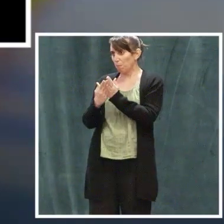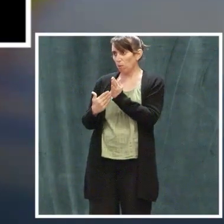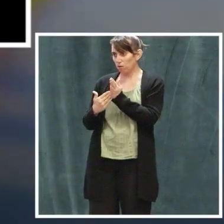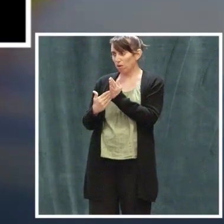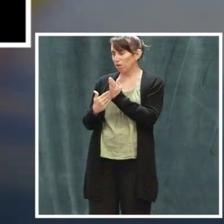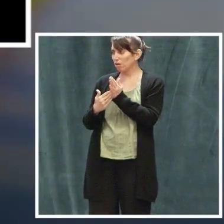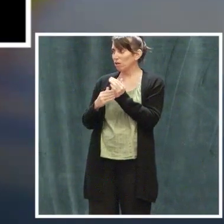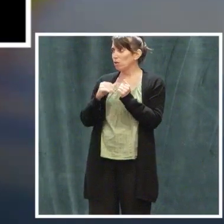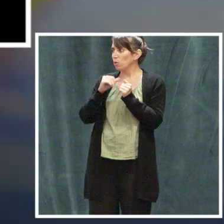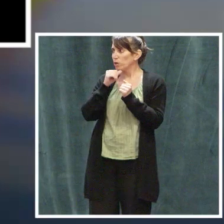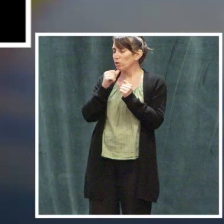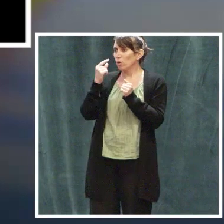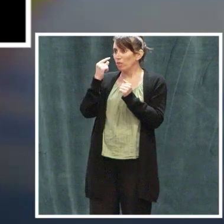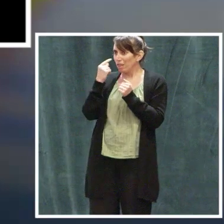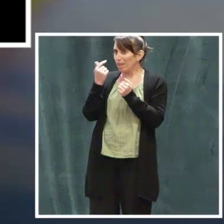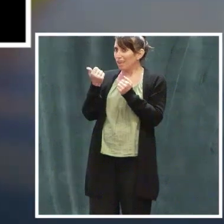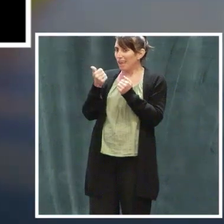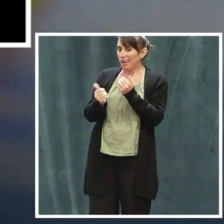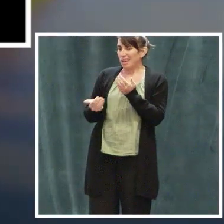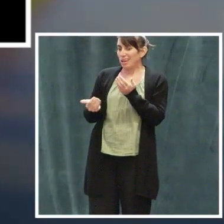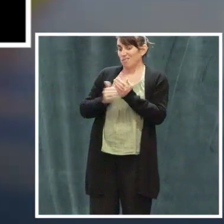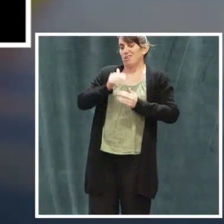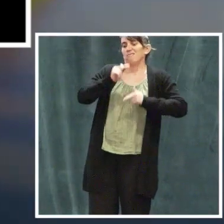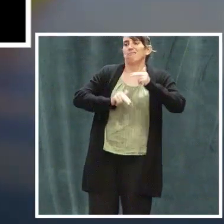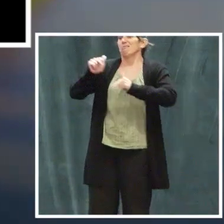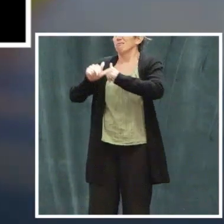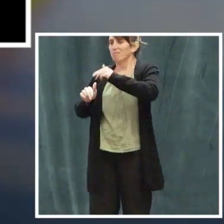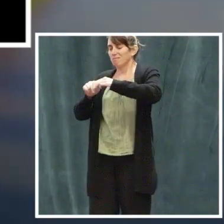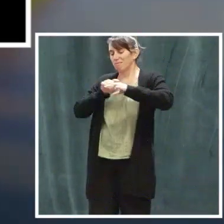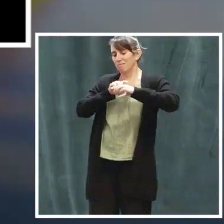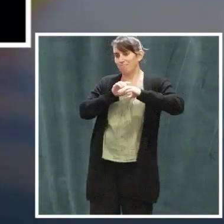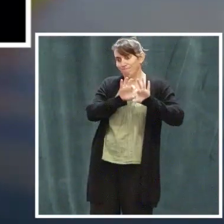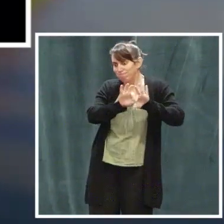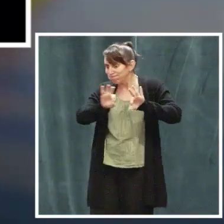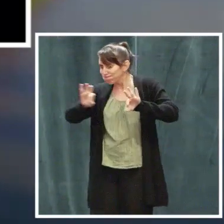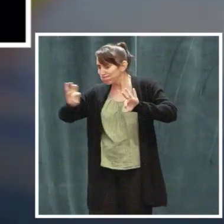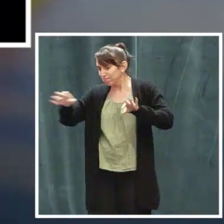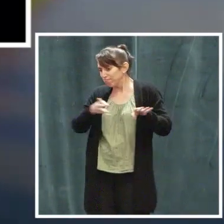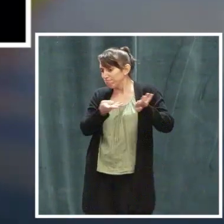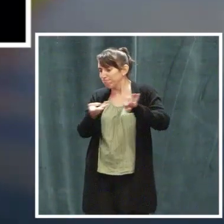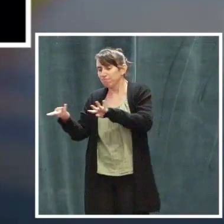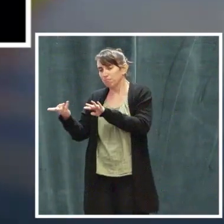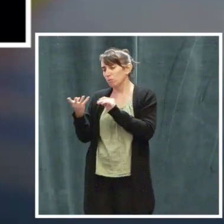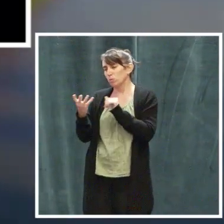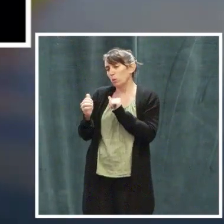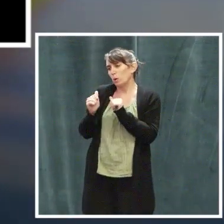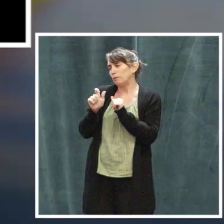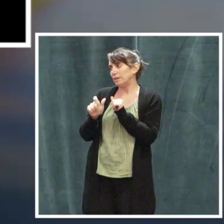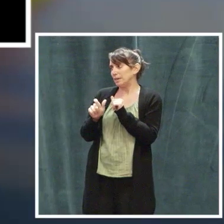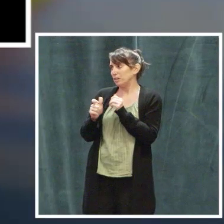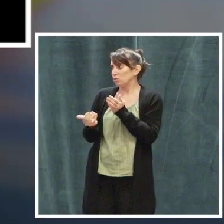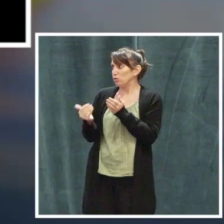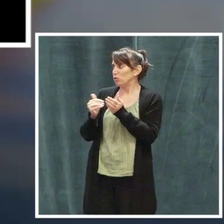any regrading will be required. So that's good news. We won't be having to do that. As we